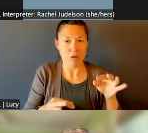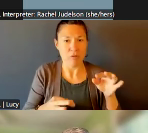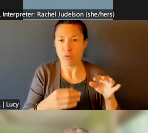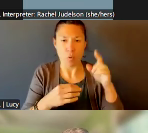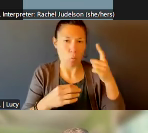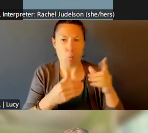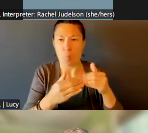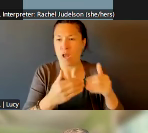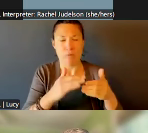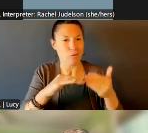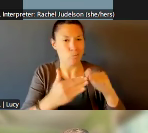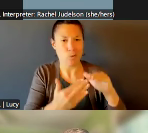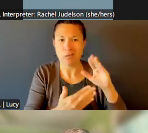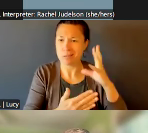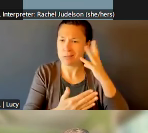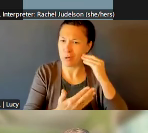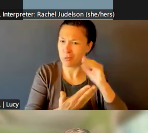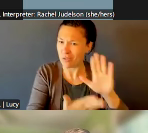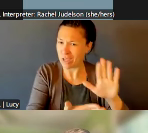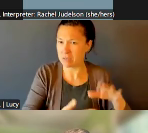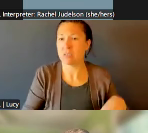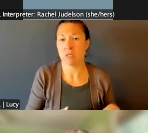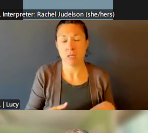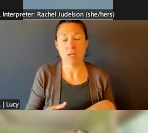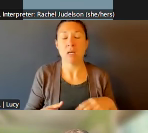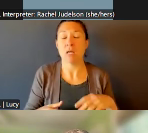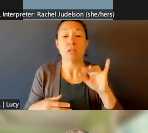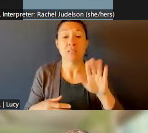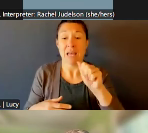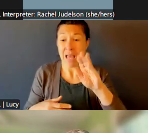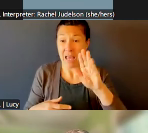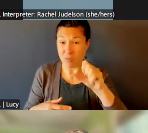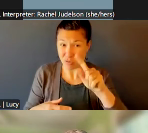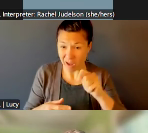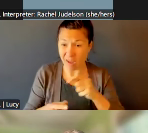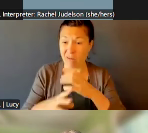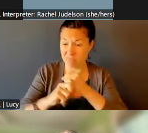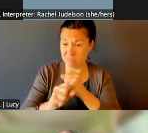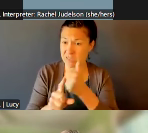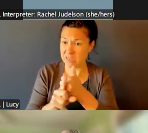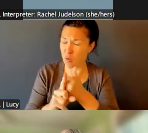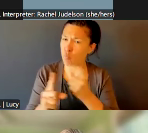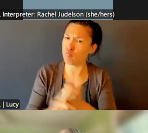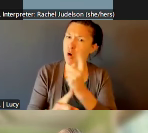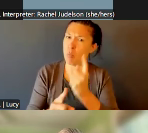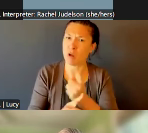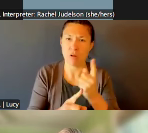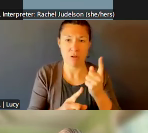the project, is the abstract appropriate to the goals as you understand them?